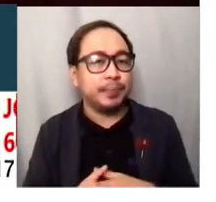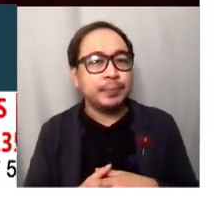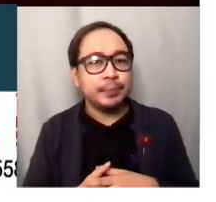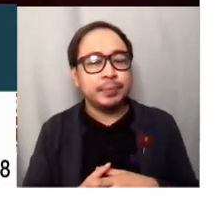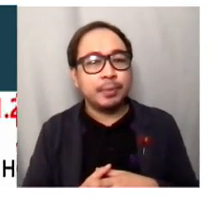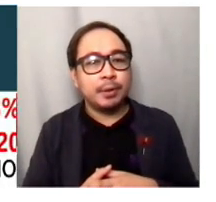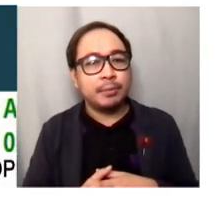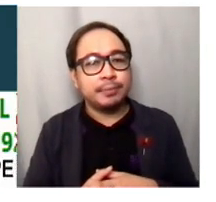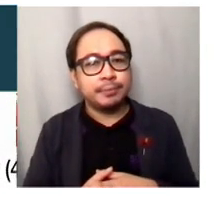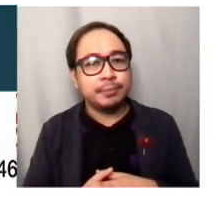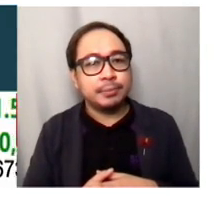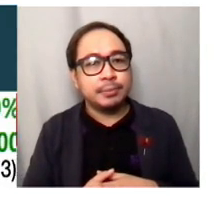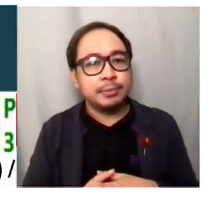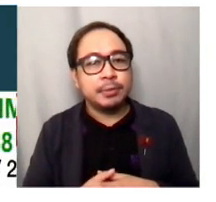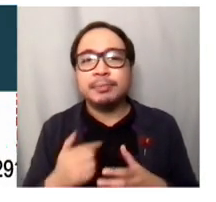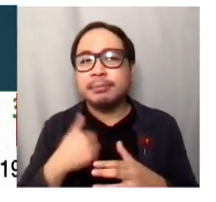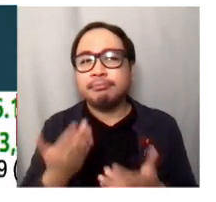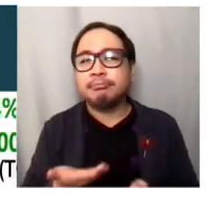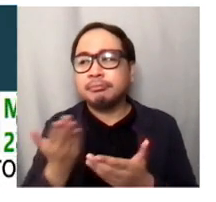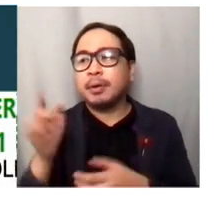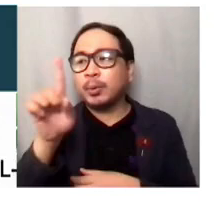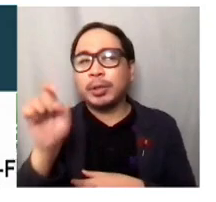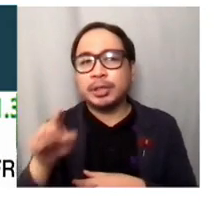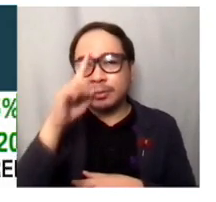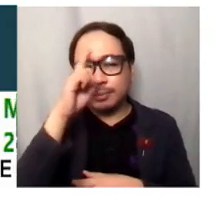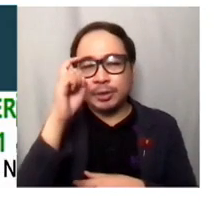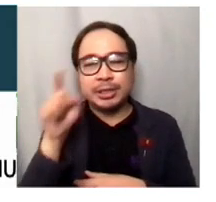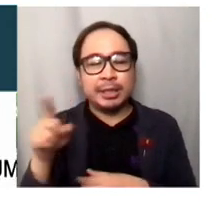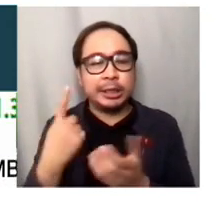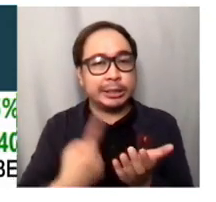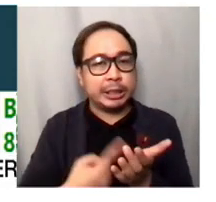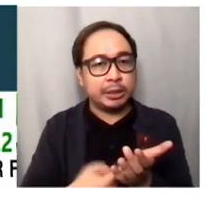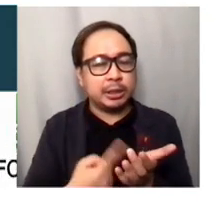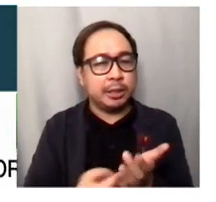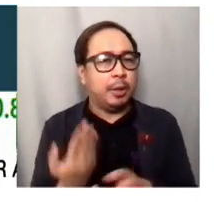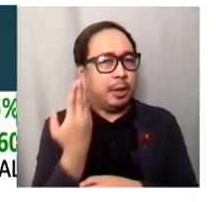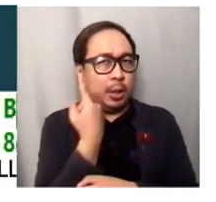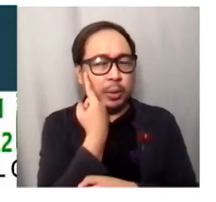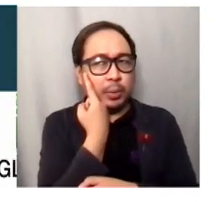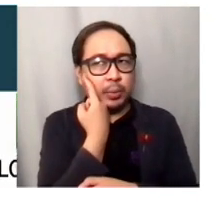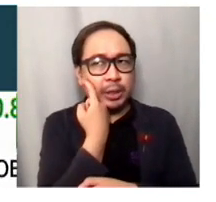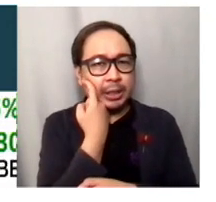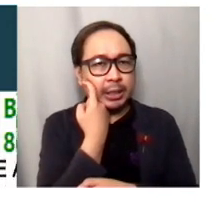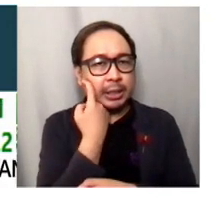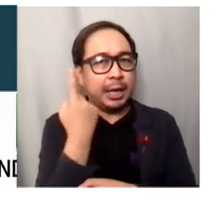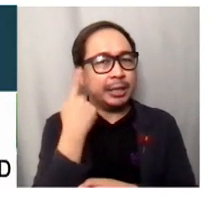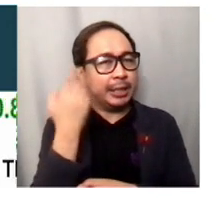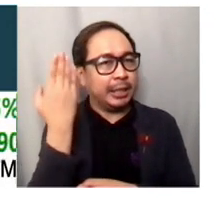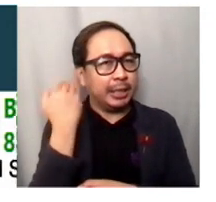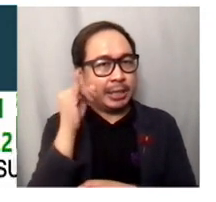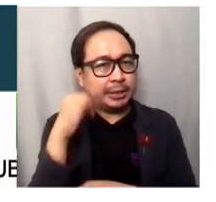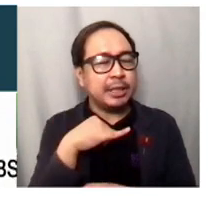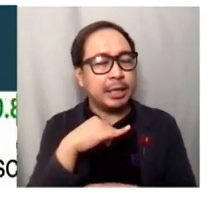Yeah, I also want to bring this question in because it was a discussion, I think, middle of yesterday about how the